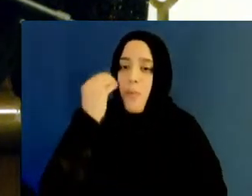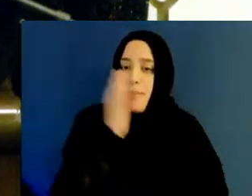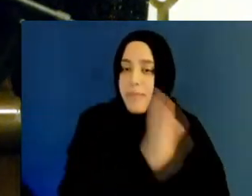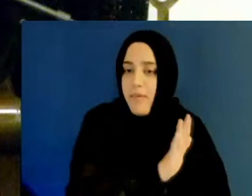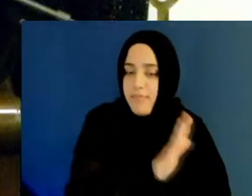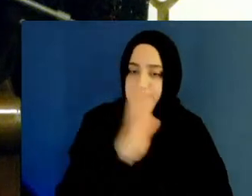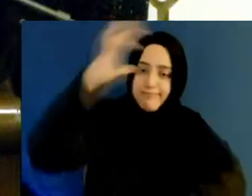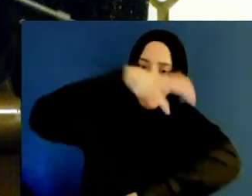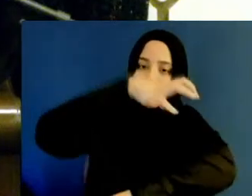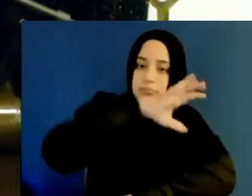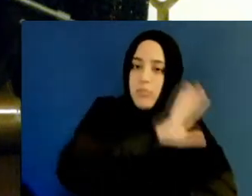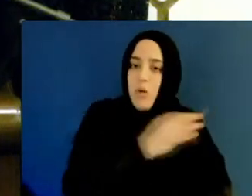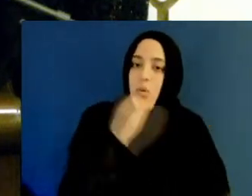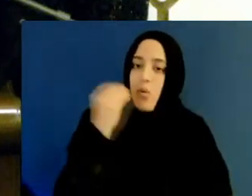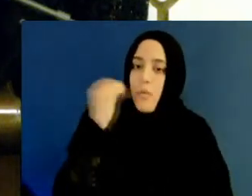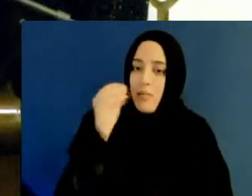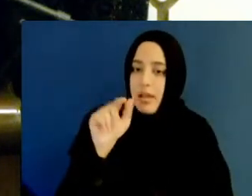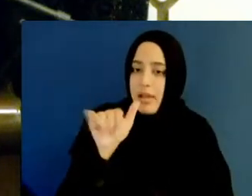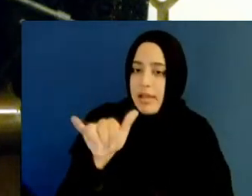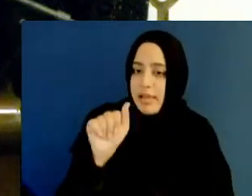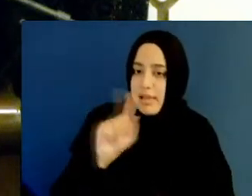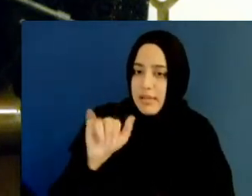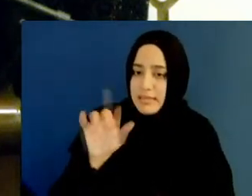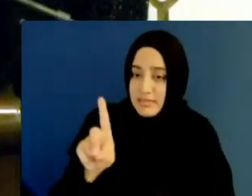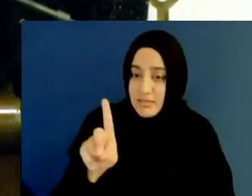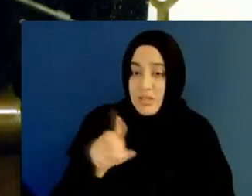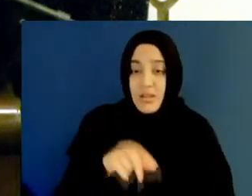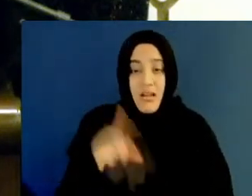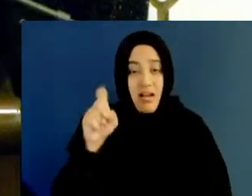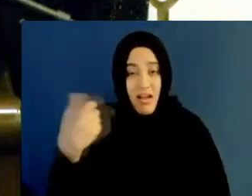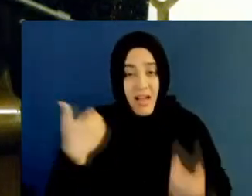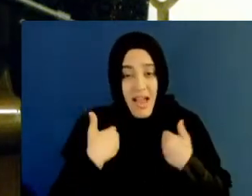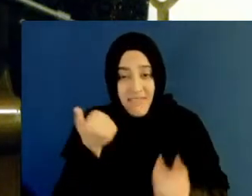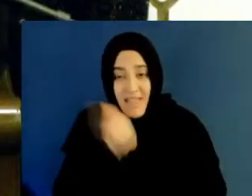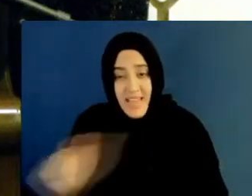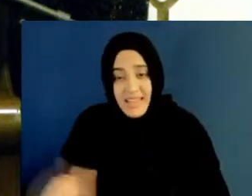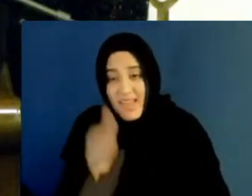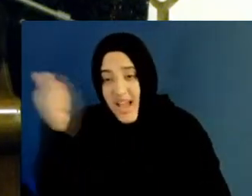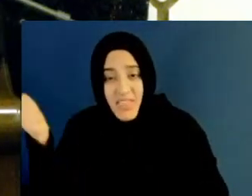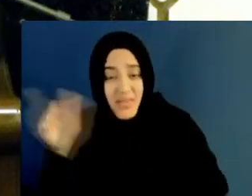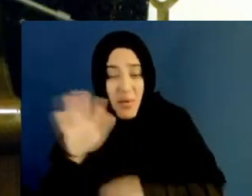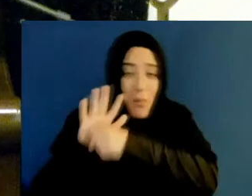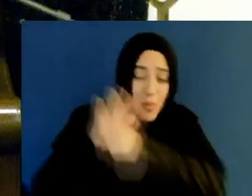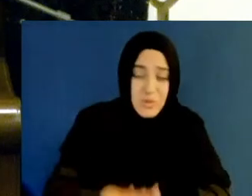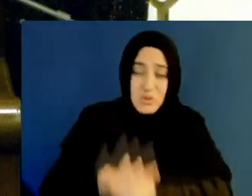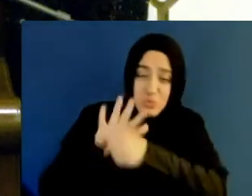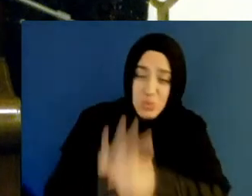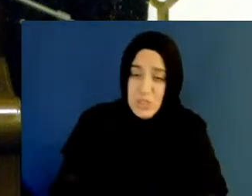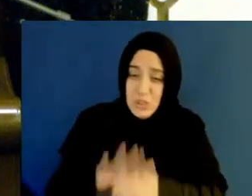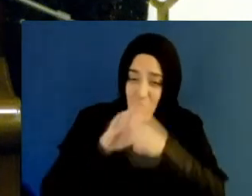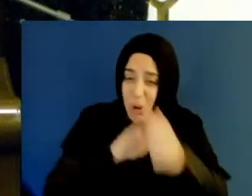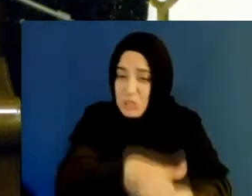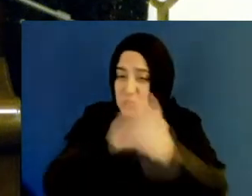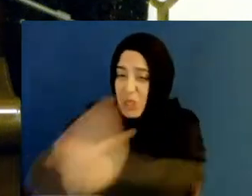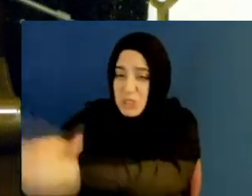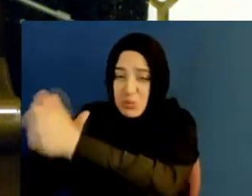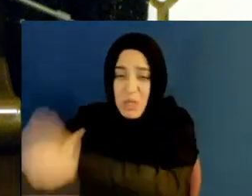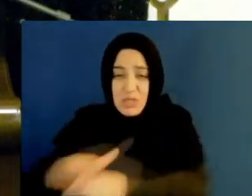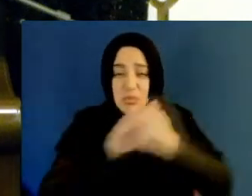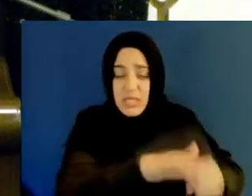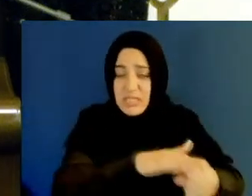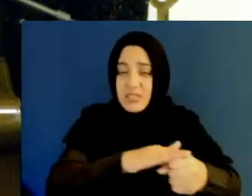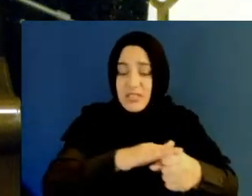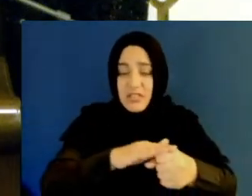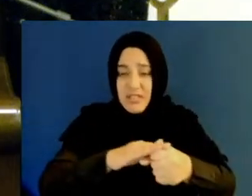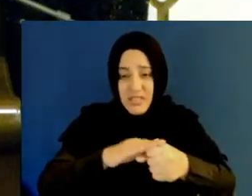The most oppressive ruler perhaps that the world has ever seen, Yazid al-La'in. So the jihad of Imam Sajjad is going